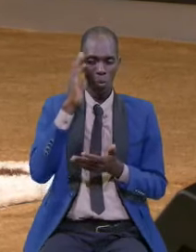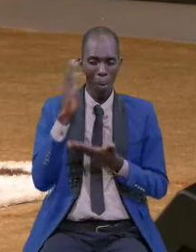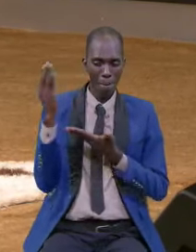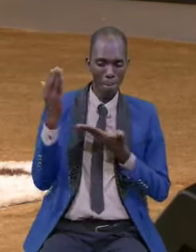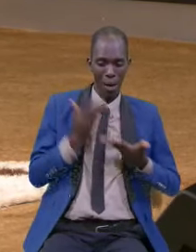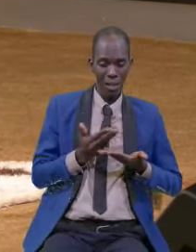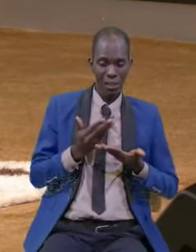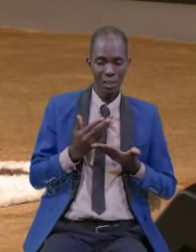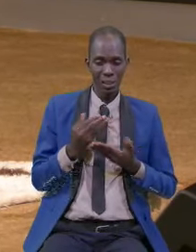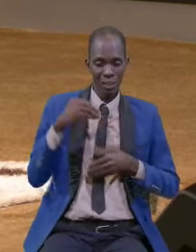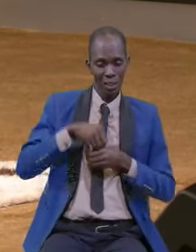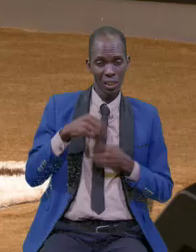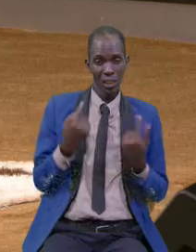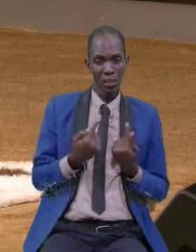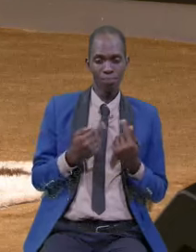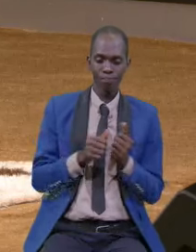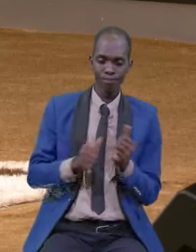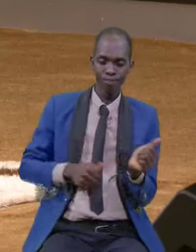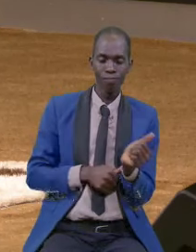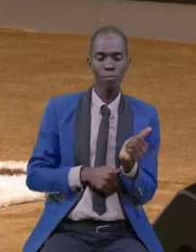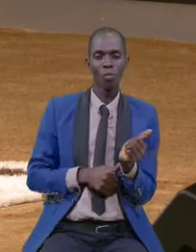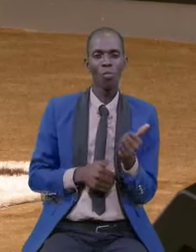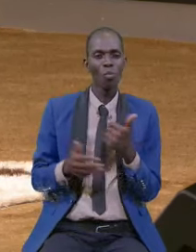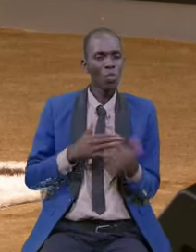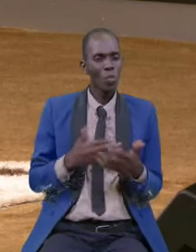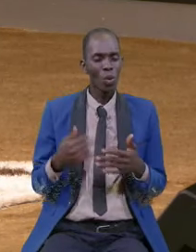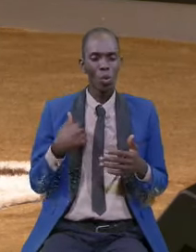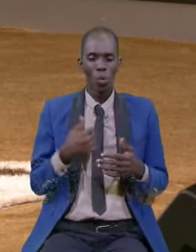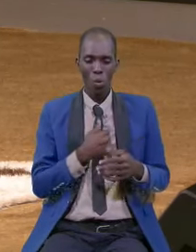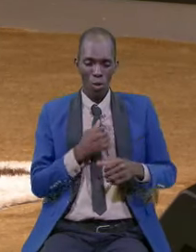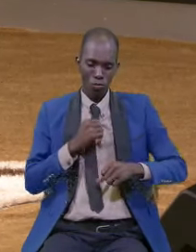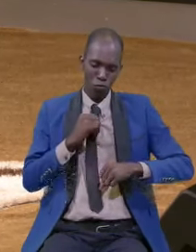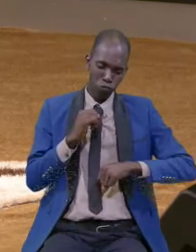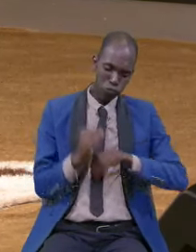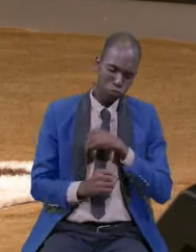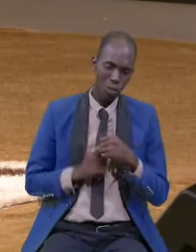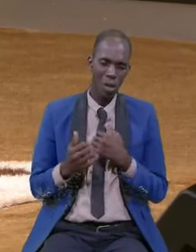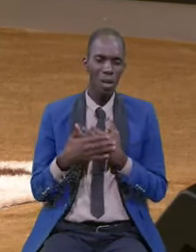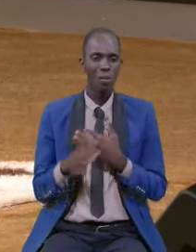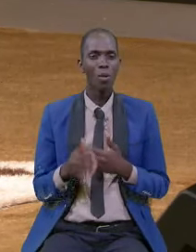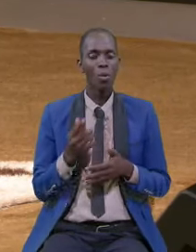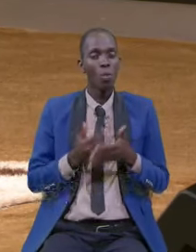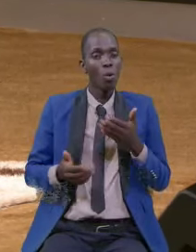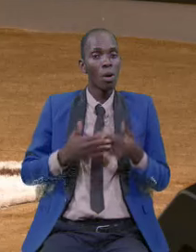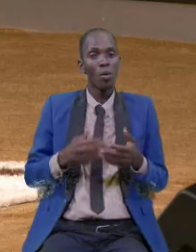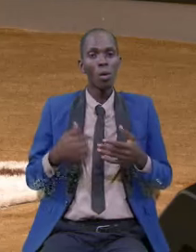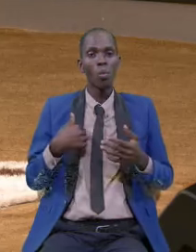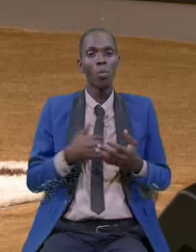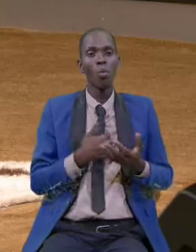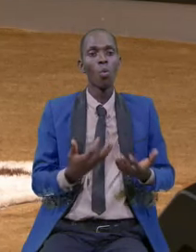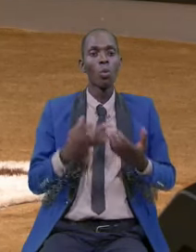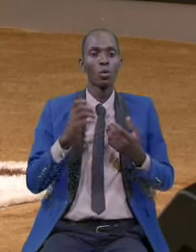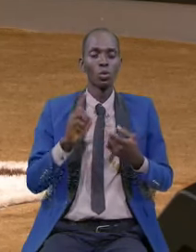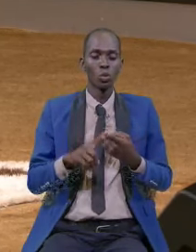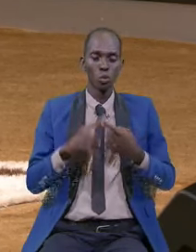draw. Whatever we struggle after, whatever we want to achieve that will